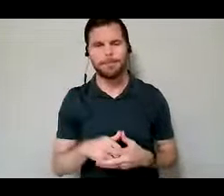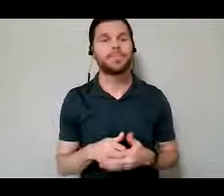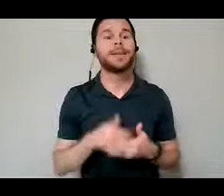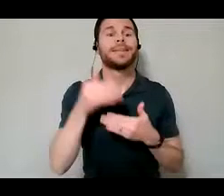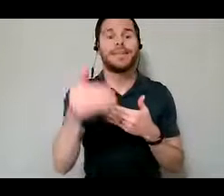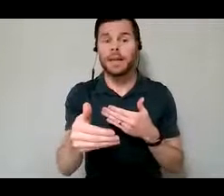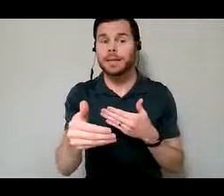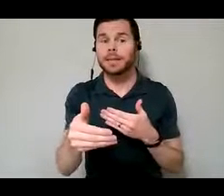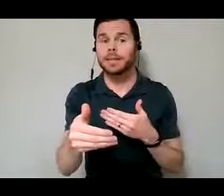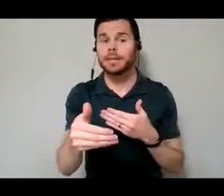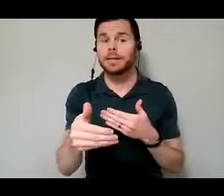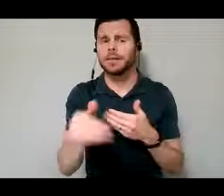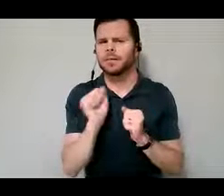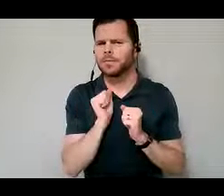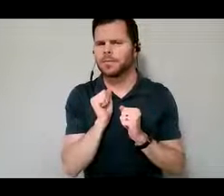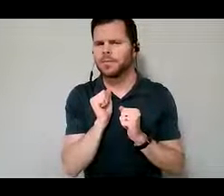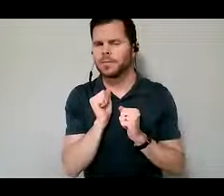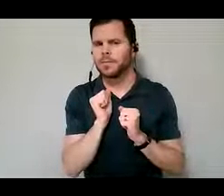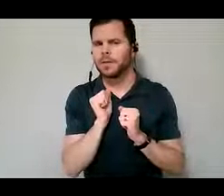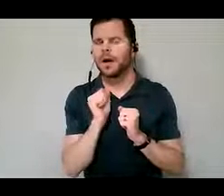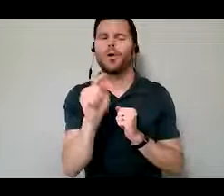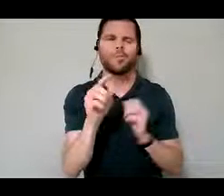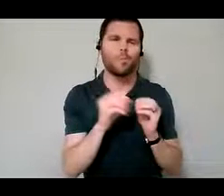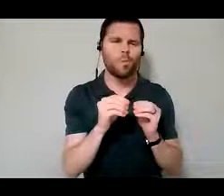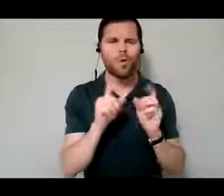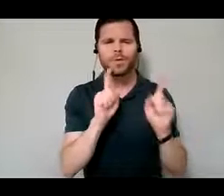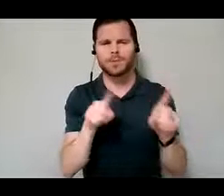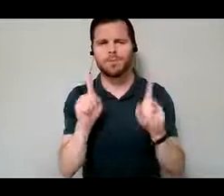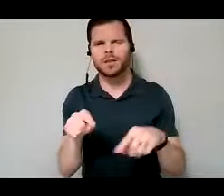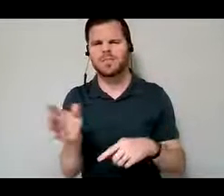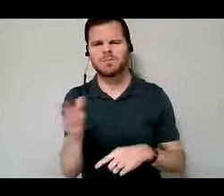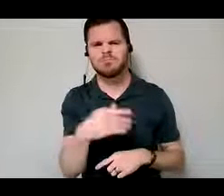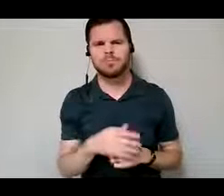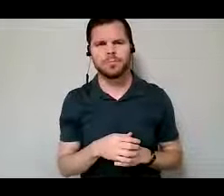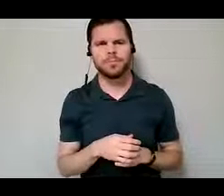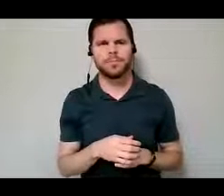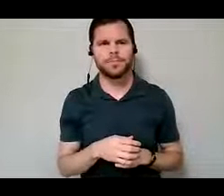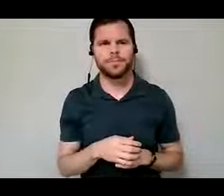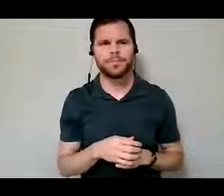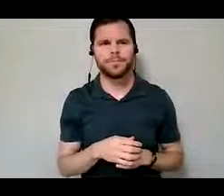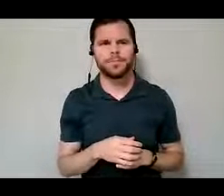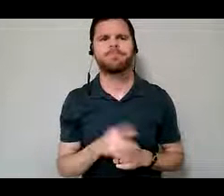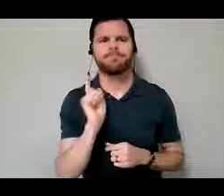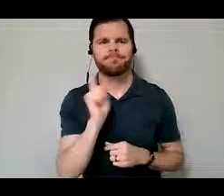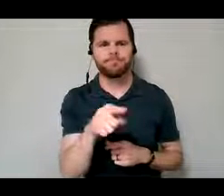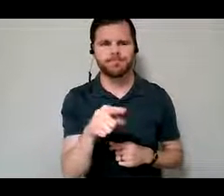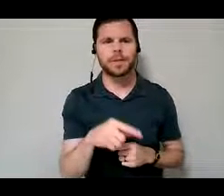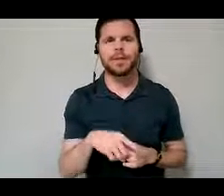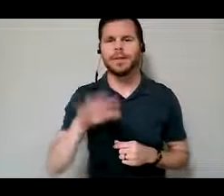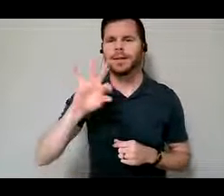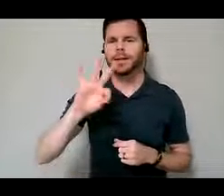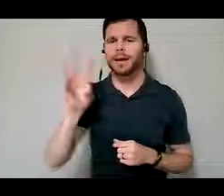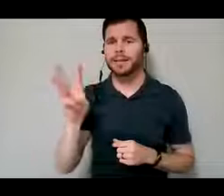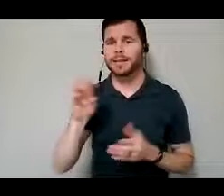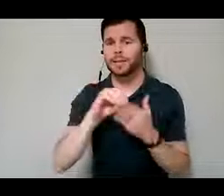think. Oh, these are just more responses. We can move on from that. So 96 of our students